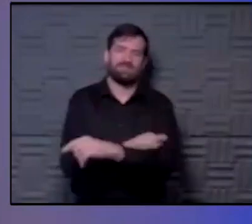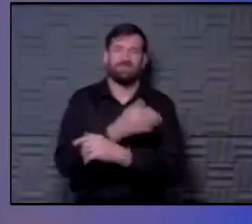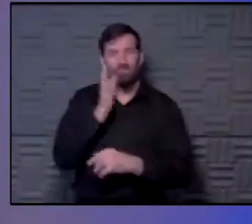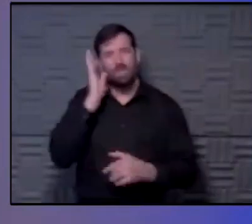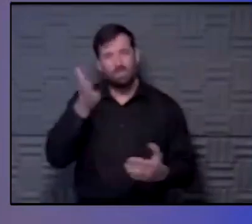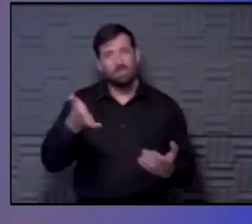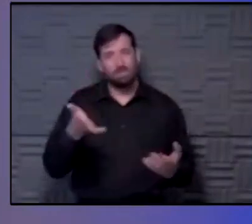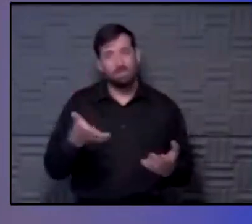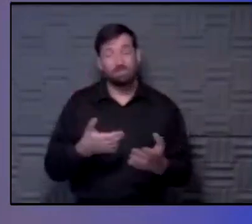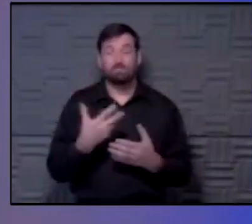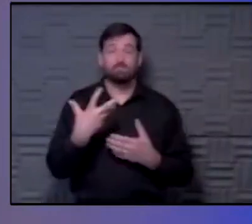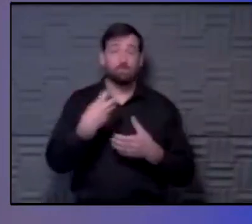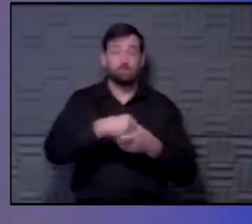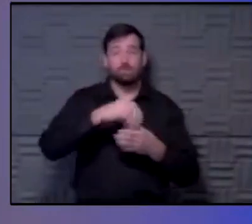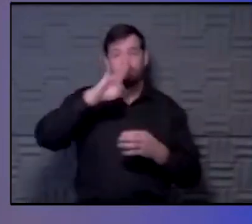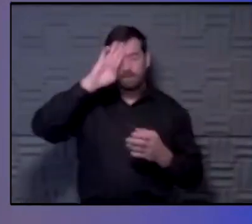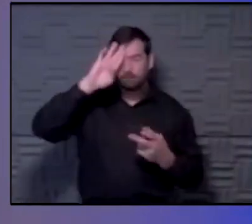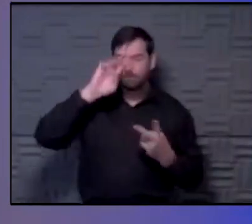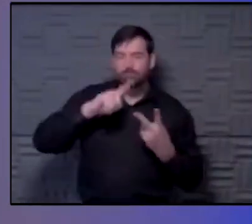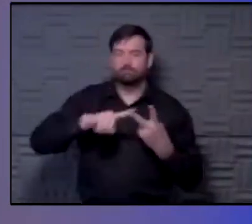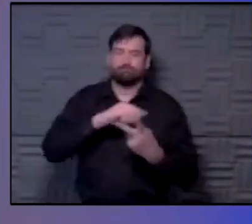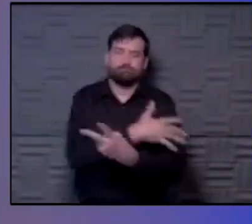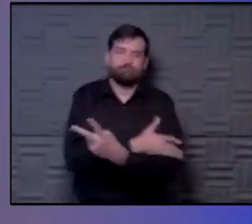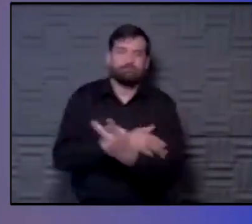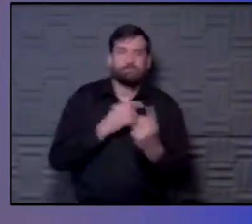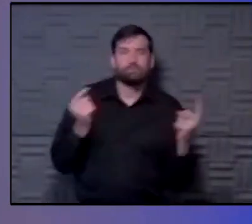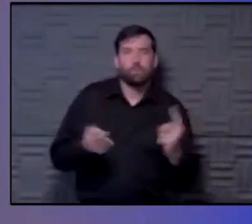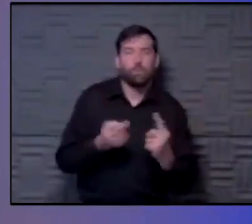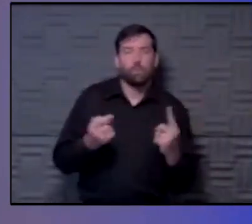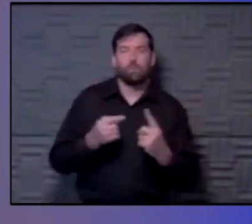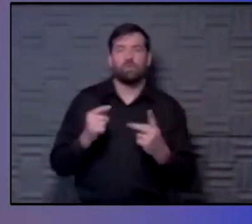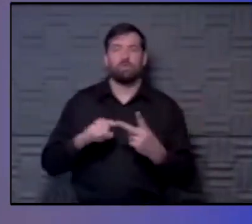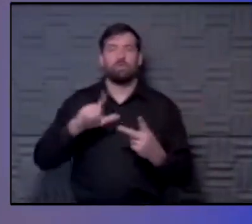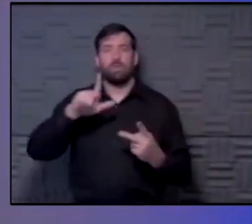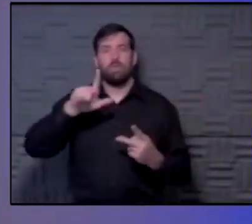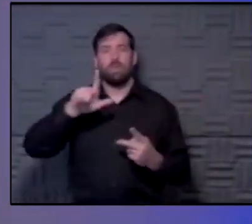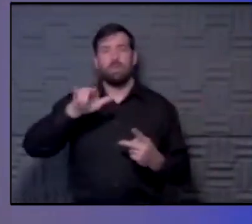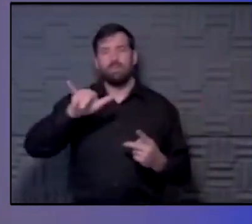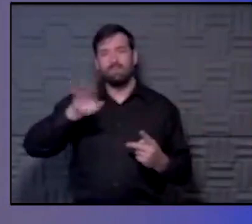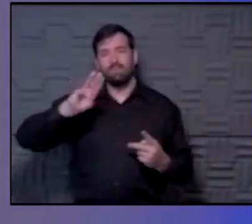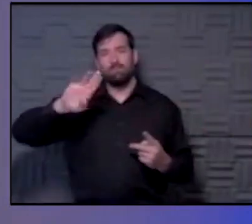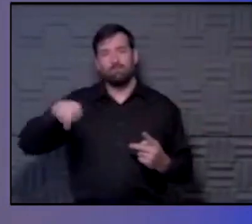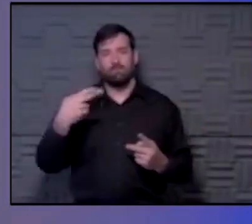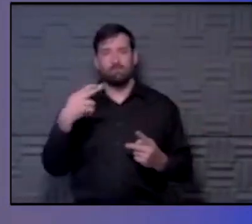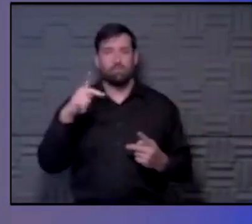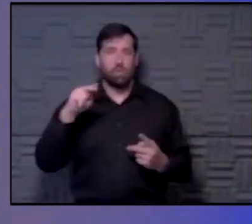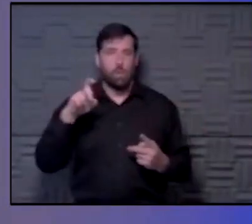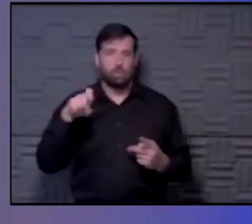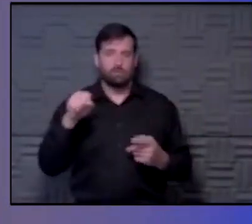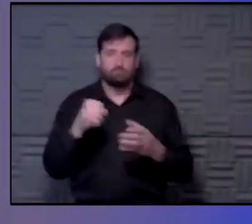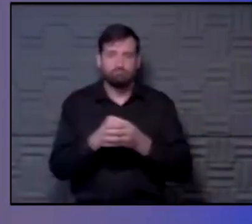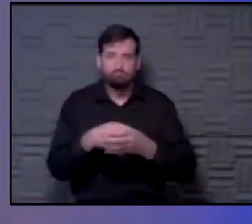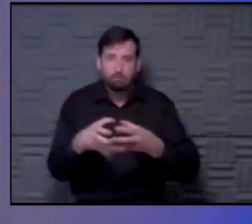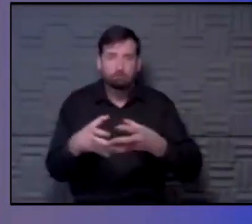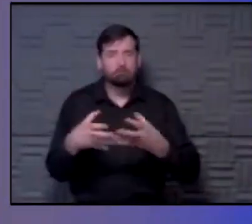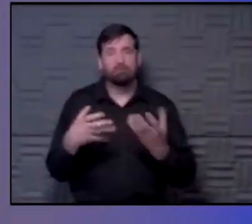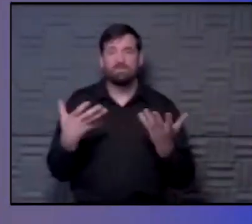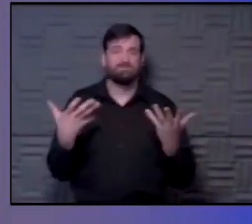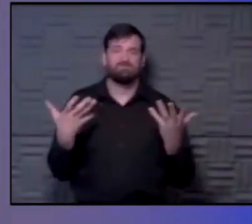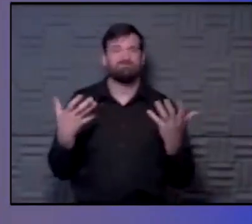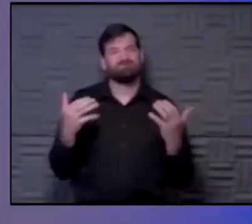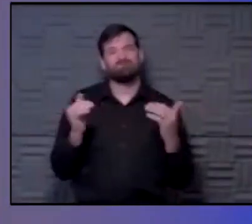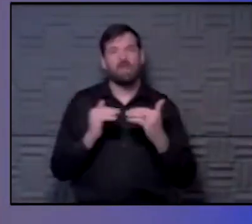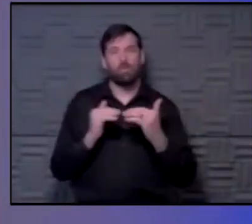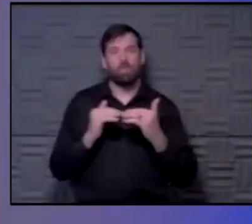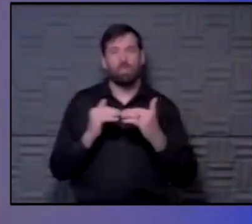vaccine, including fevers and sore arms and lymphadenopathy, swollen lymph nodes, and that type of thing. So I think those numbers are pretty equal